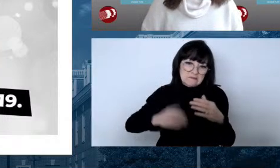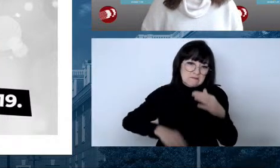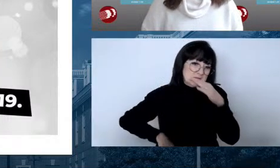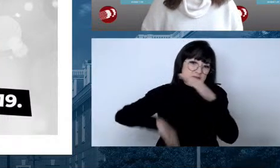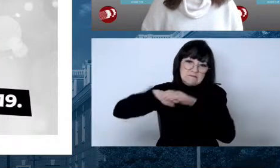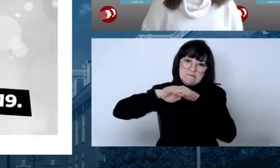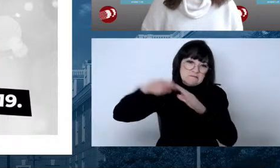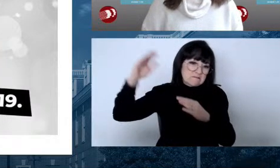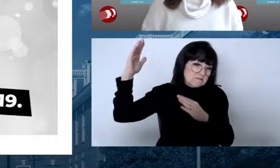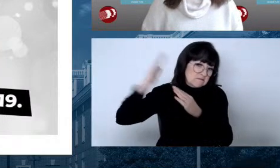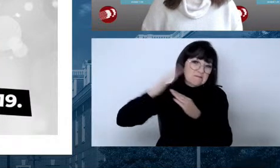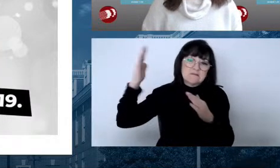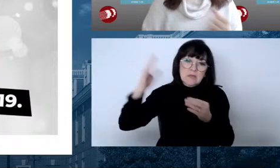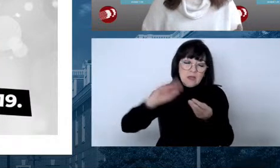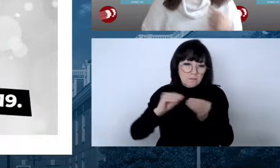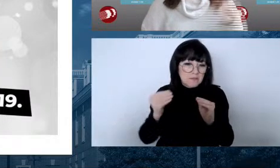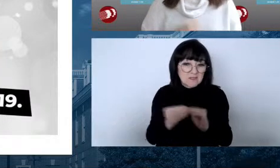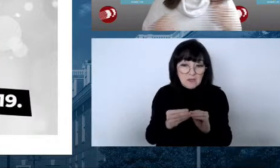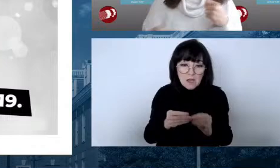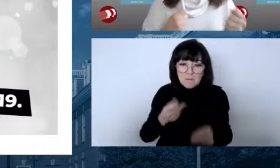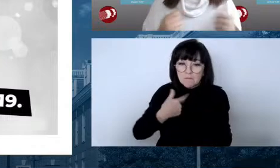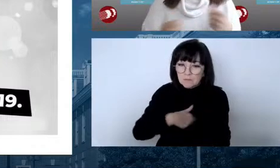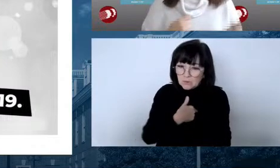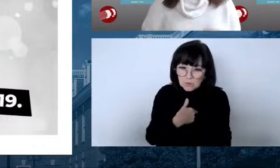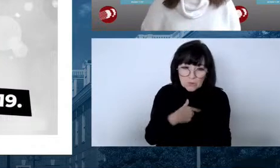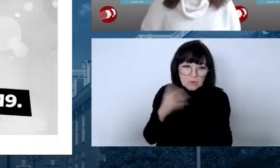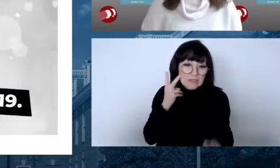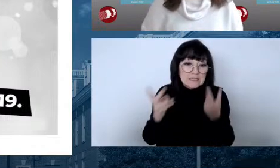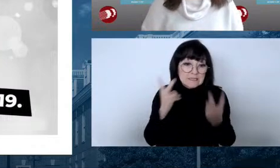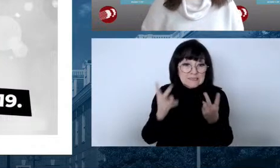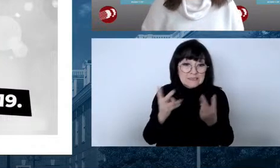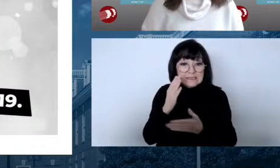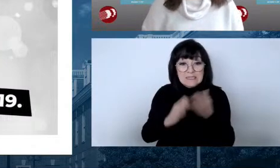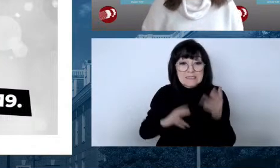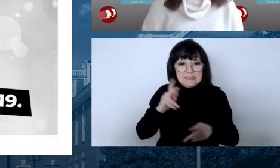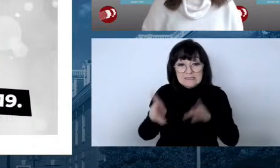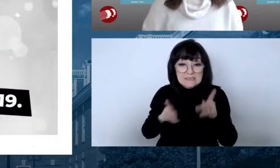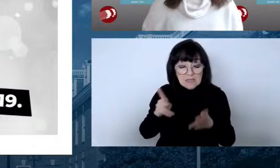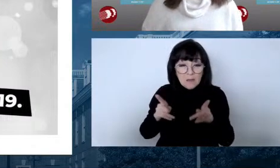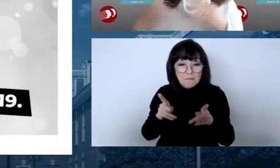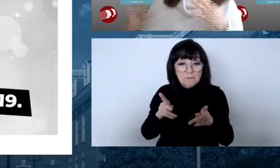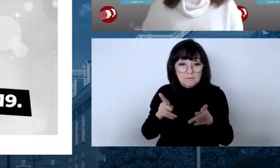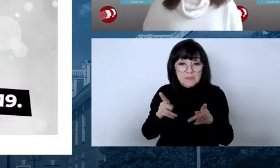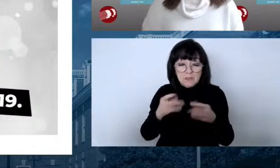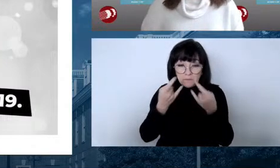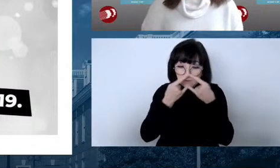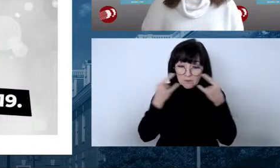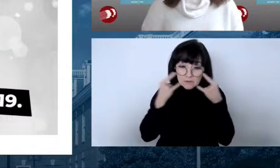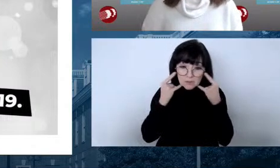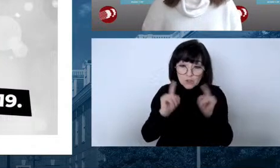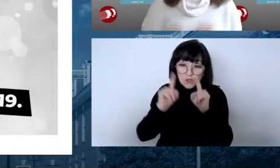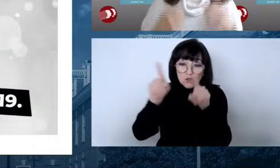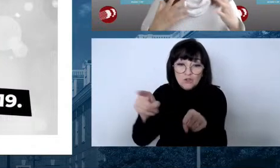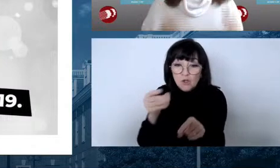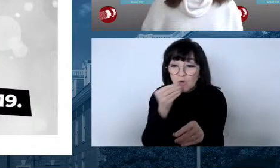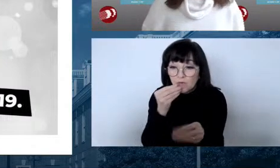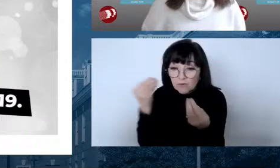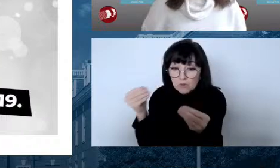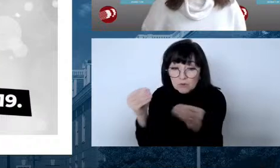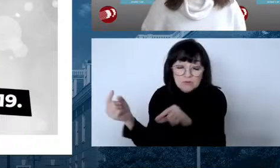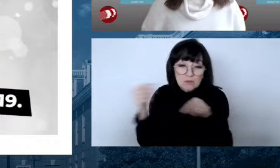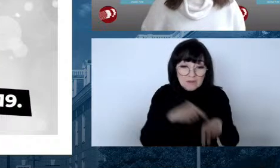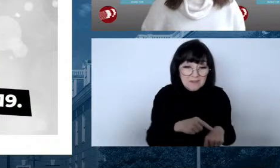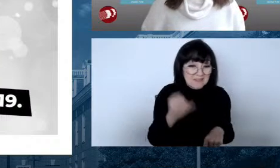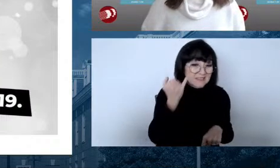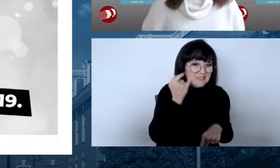through masks. So we see people who are very vigilant wearing it to and from the grocery store. But if you're having a dinner party, if you're getting